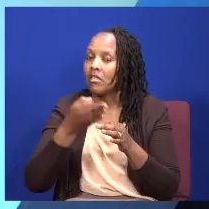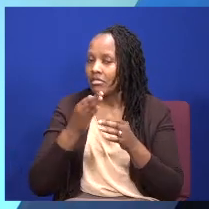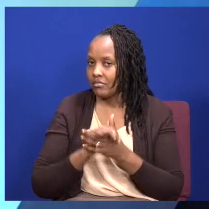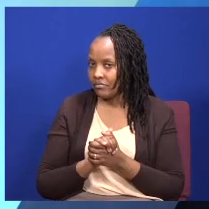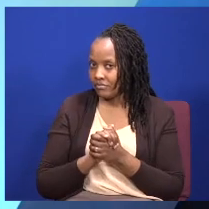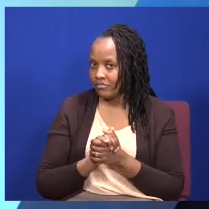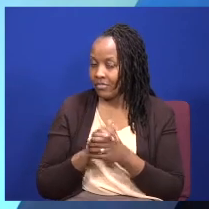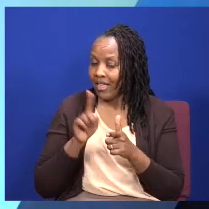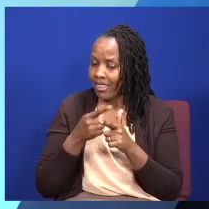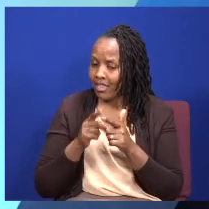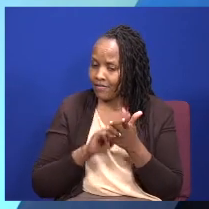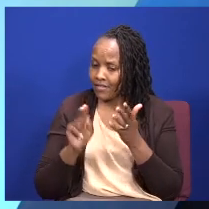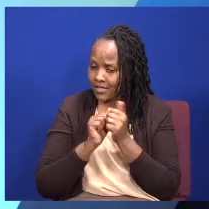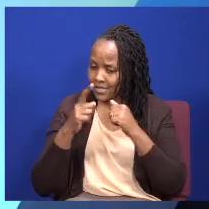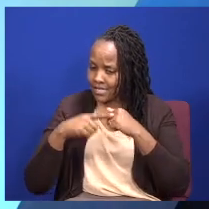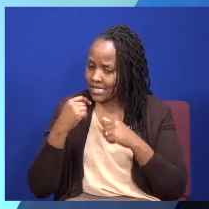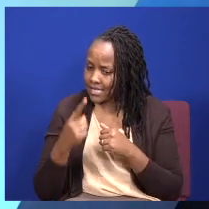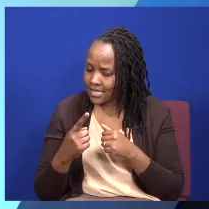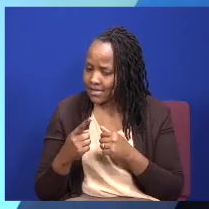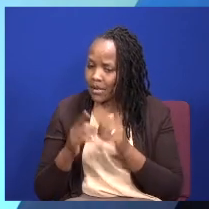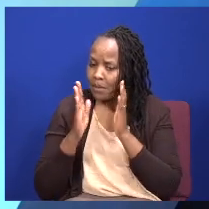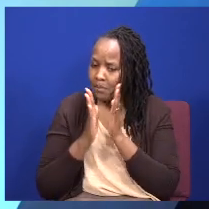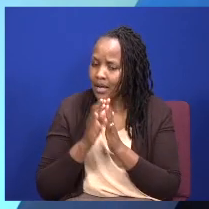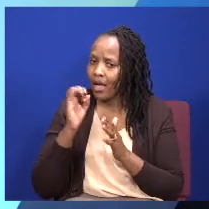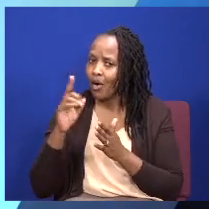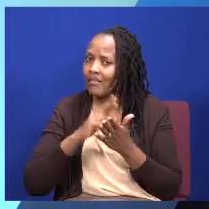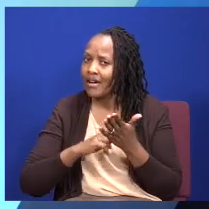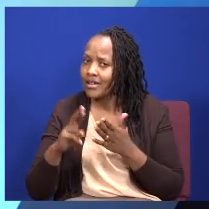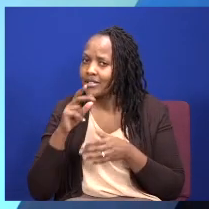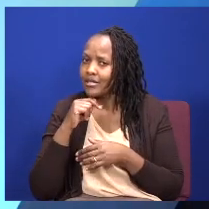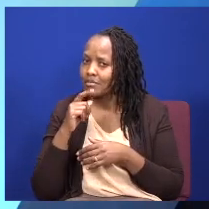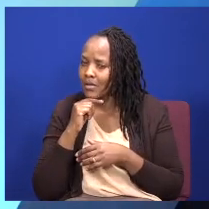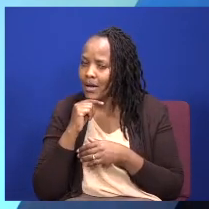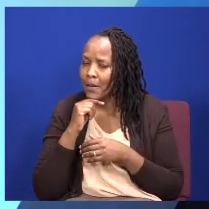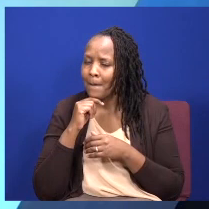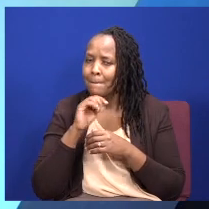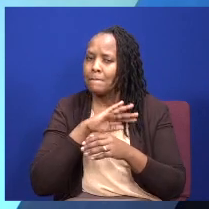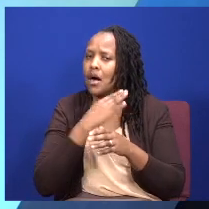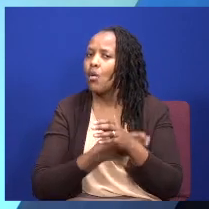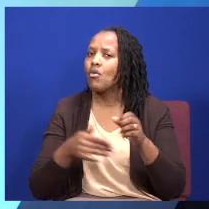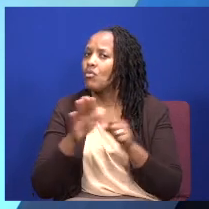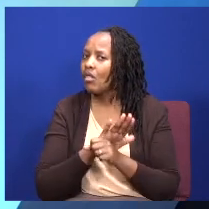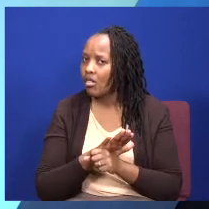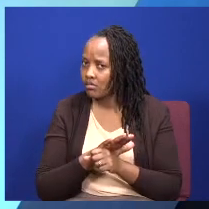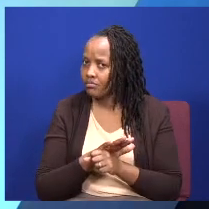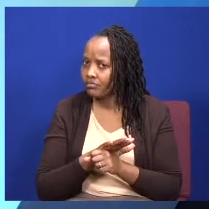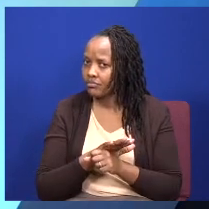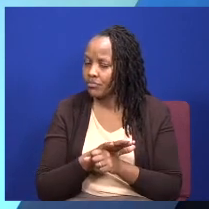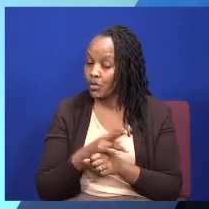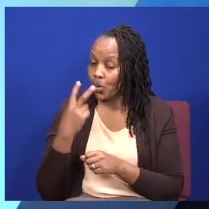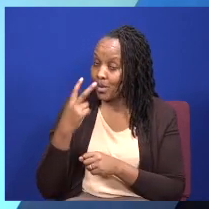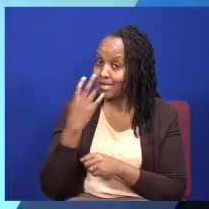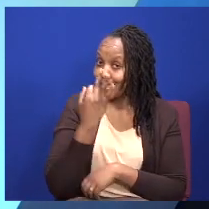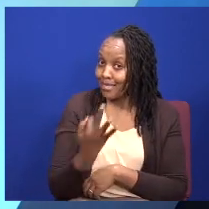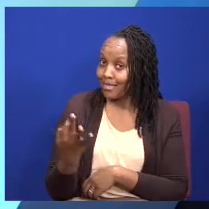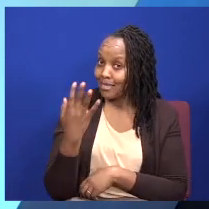the prayer of a righteous man is powerful and effective. So we see three things here. There's